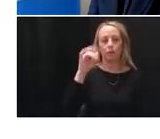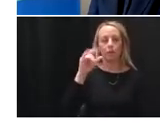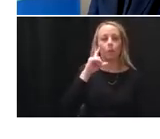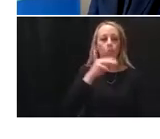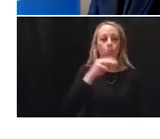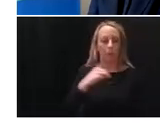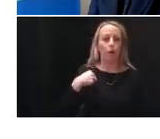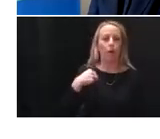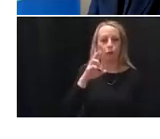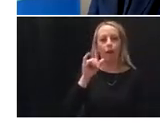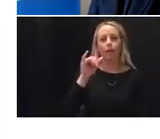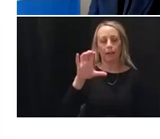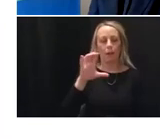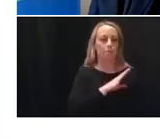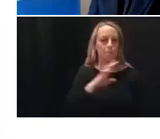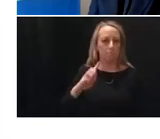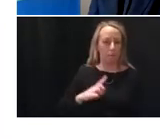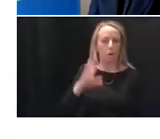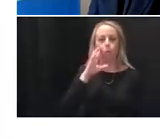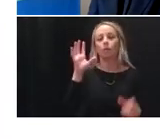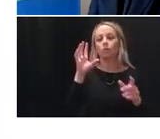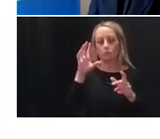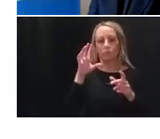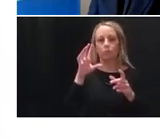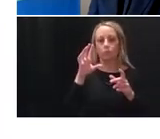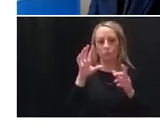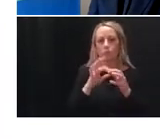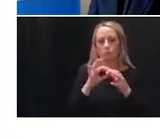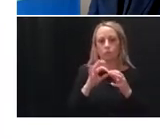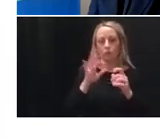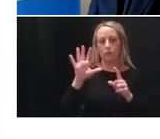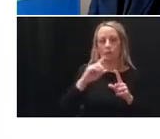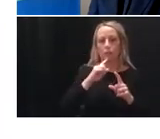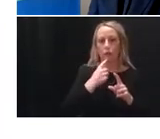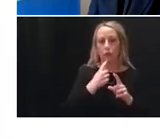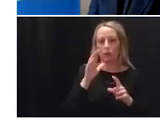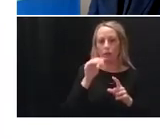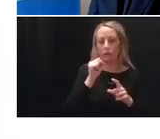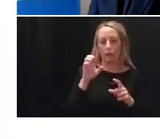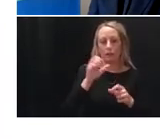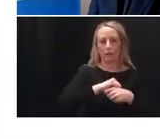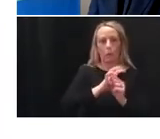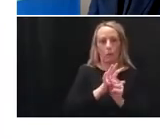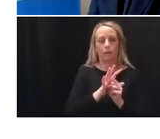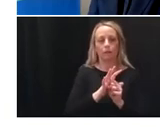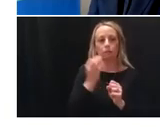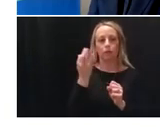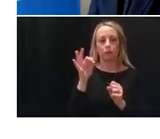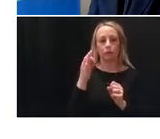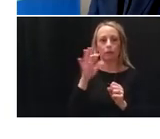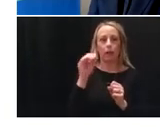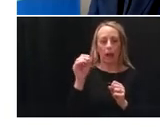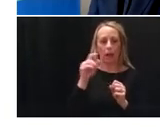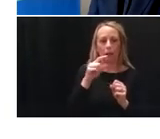Board, who will tell you about his very serious case of COVID that required long-term hospitalization